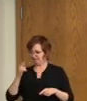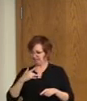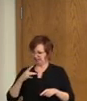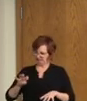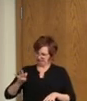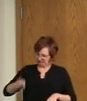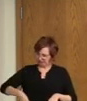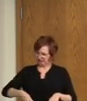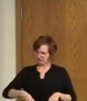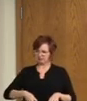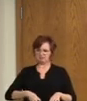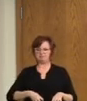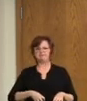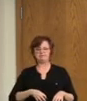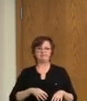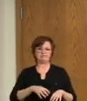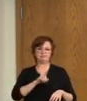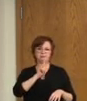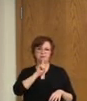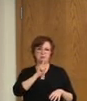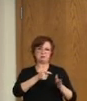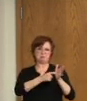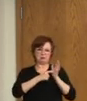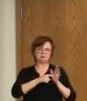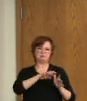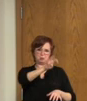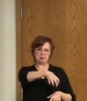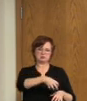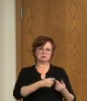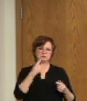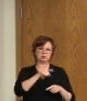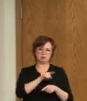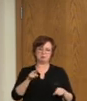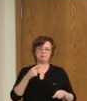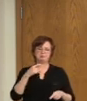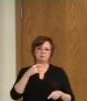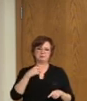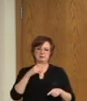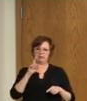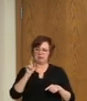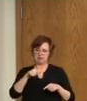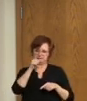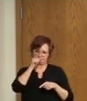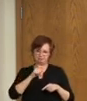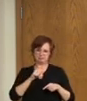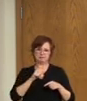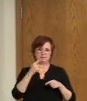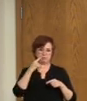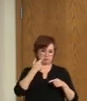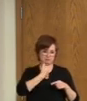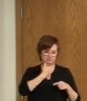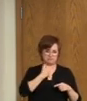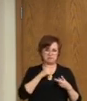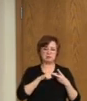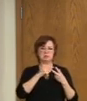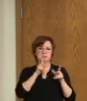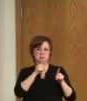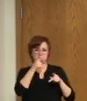protect ourselves and our loved ones. It's necessary to keep our case numbers under